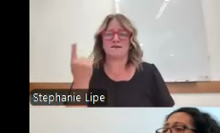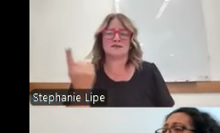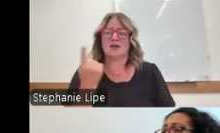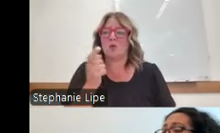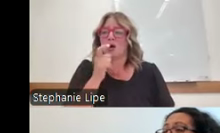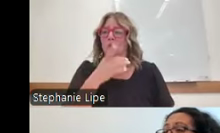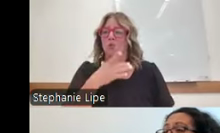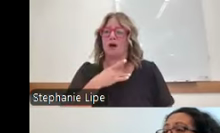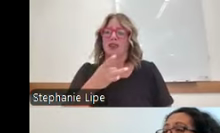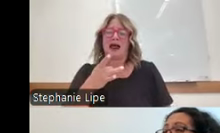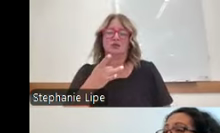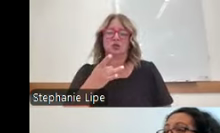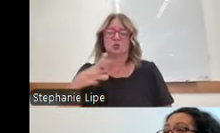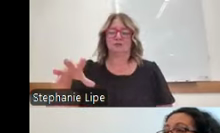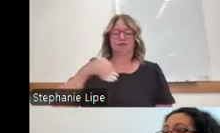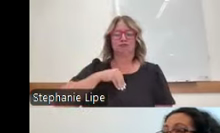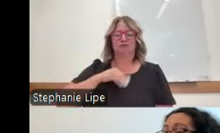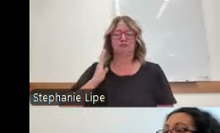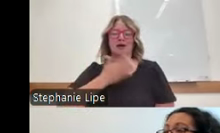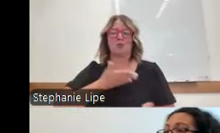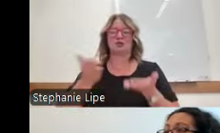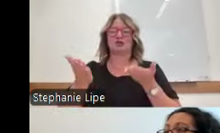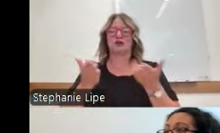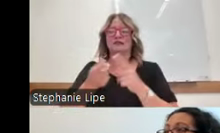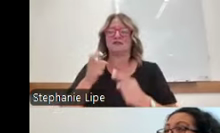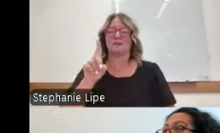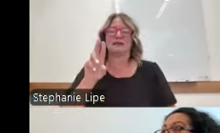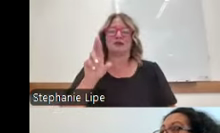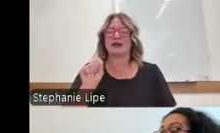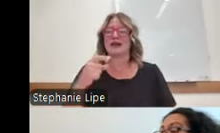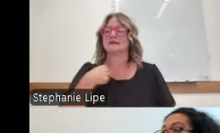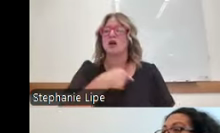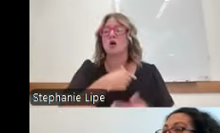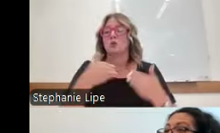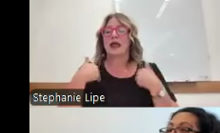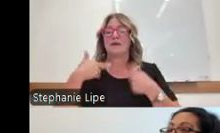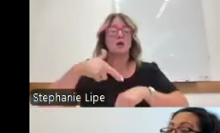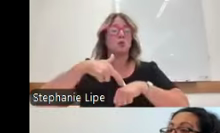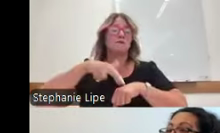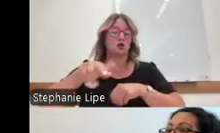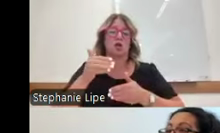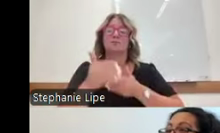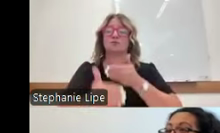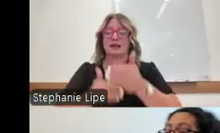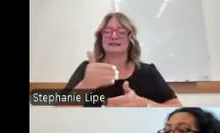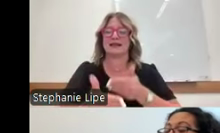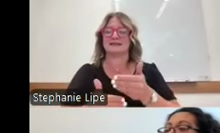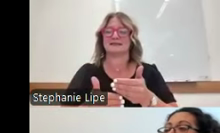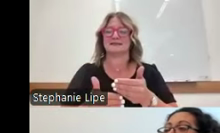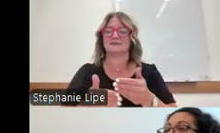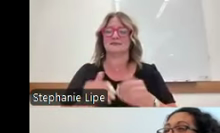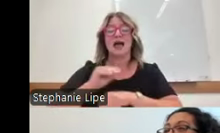If you know of anyone who may be interested in becoming one of our DRS customers and receiving